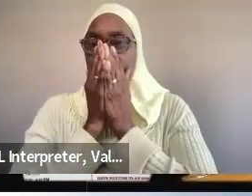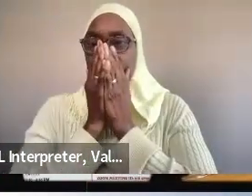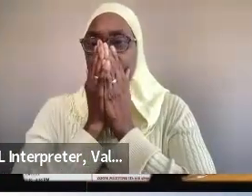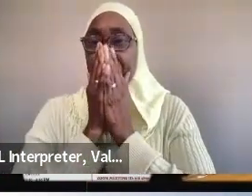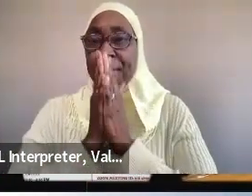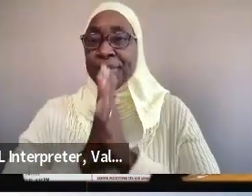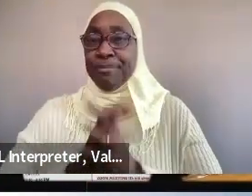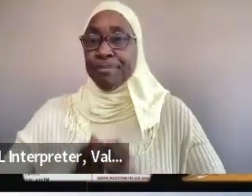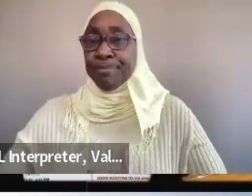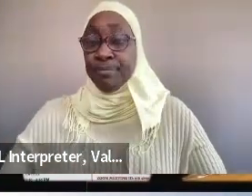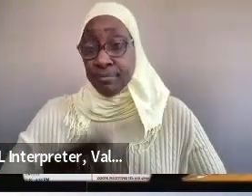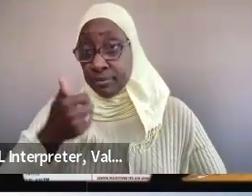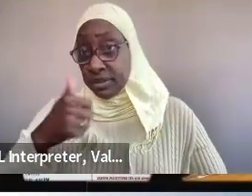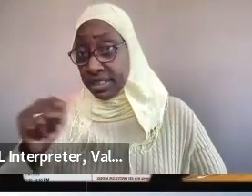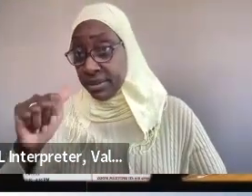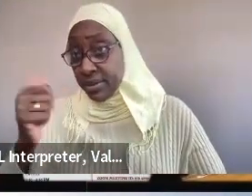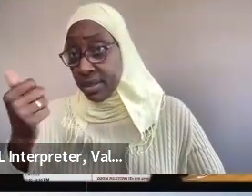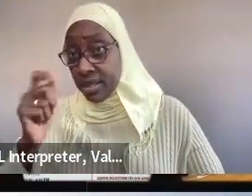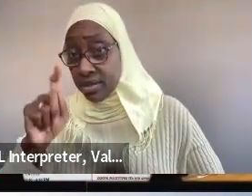Anyone else?